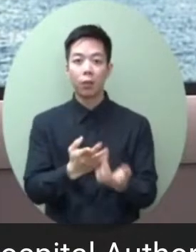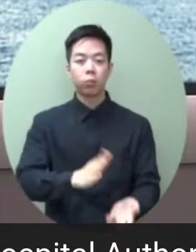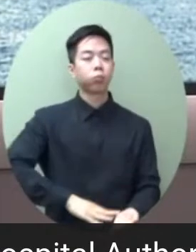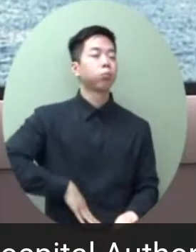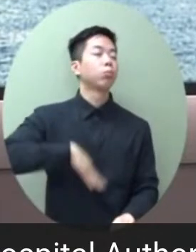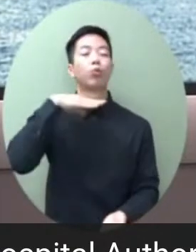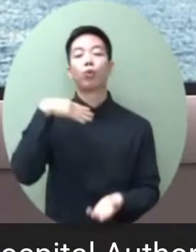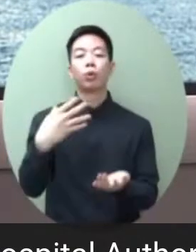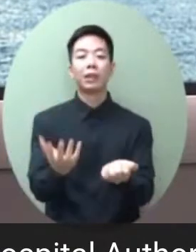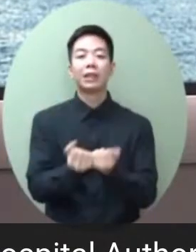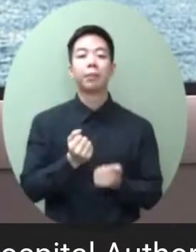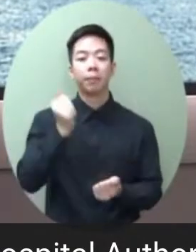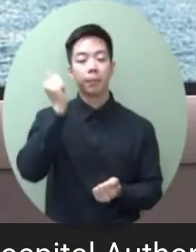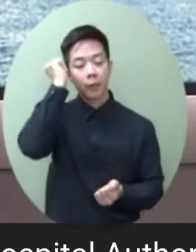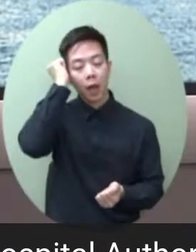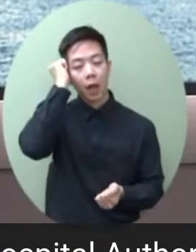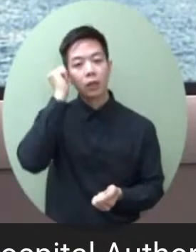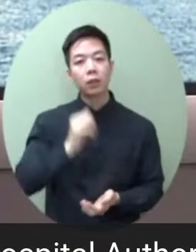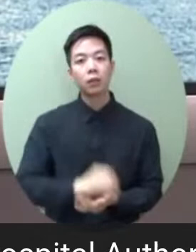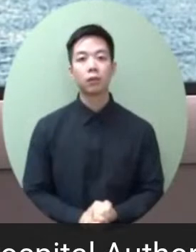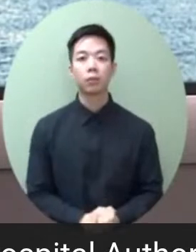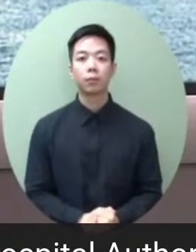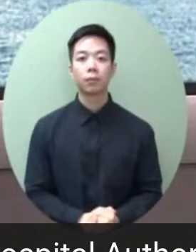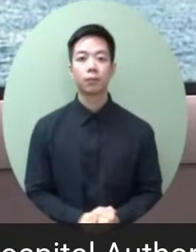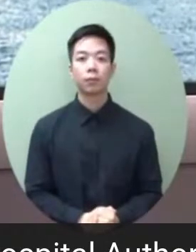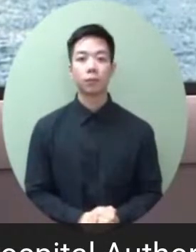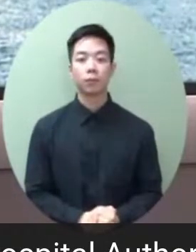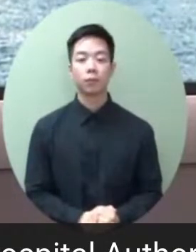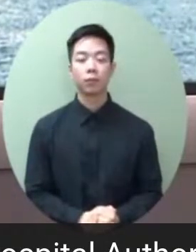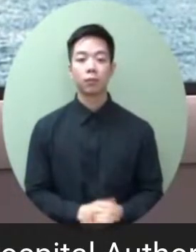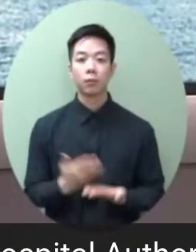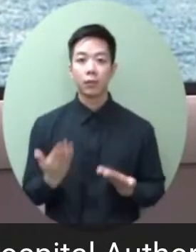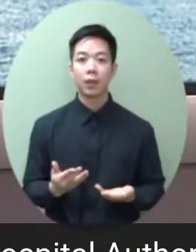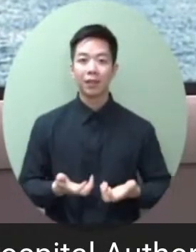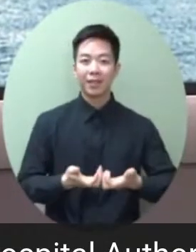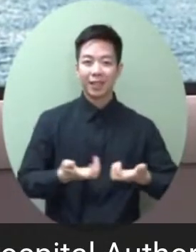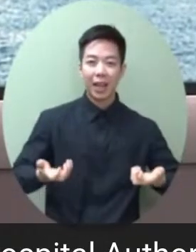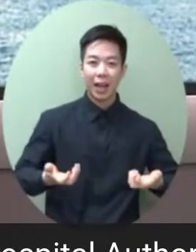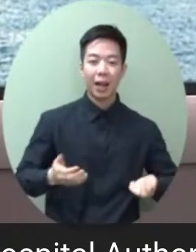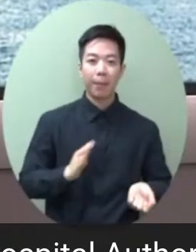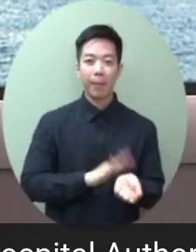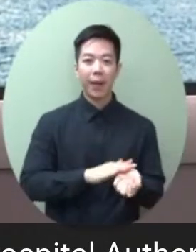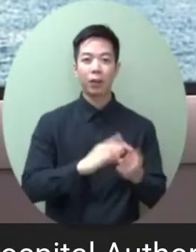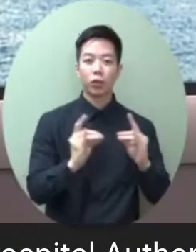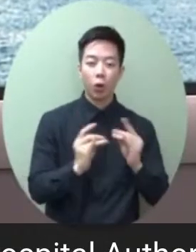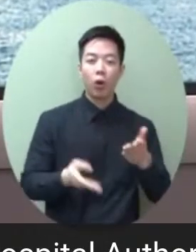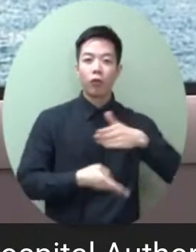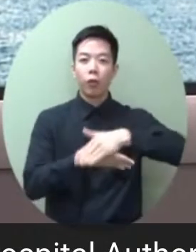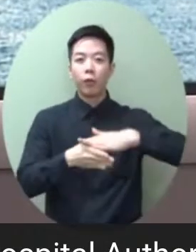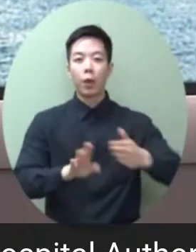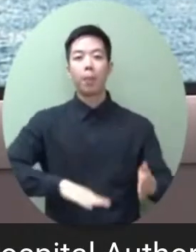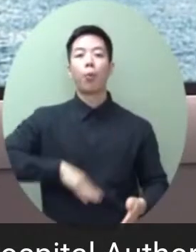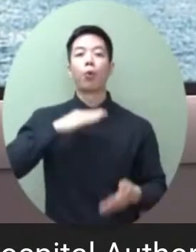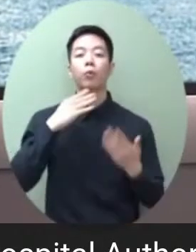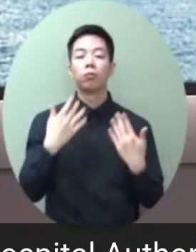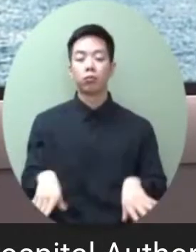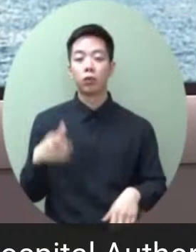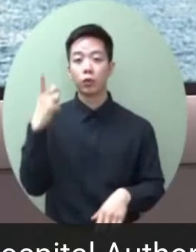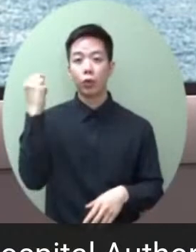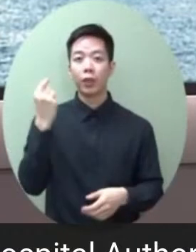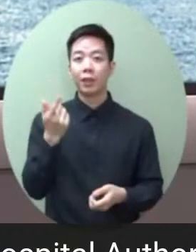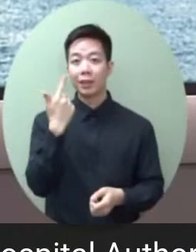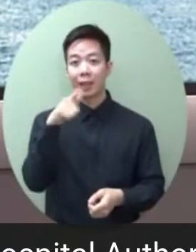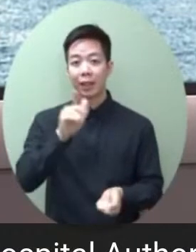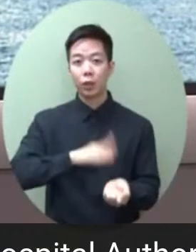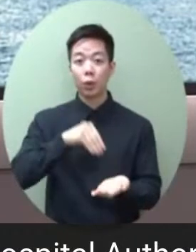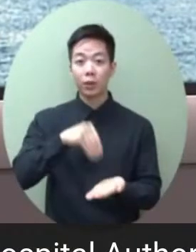confirmed and preliminary positive cases in the hospital have exceeded our capacity. Our current isolation facilities are now fully in use,